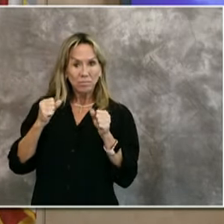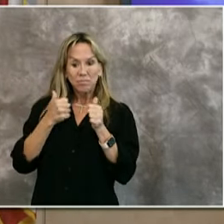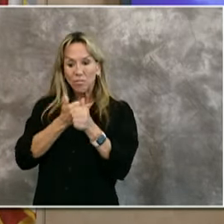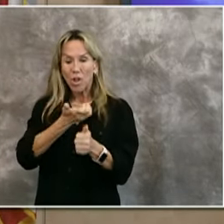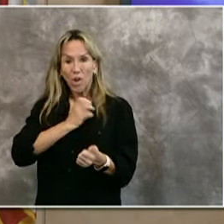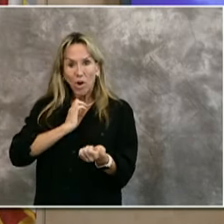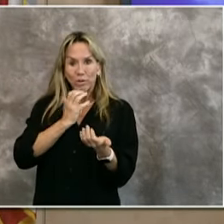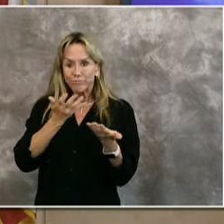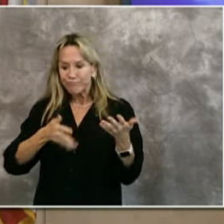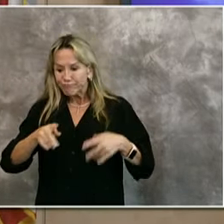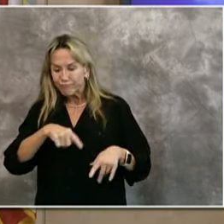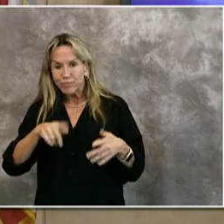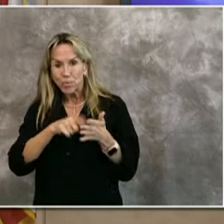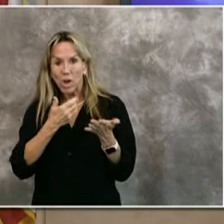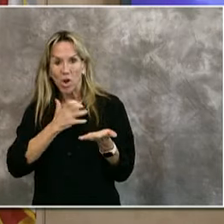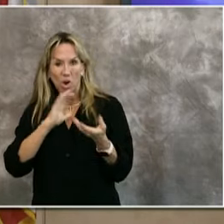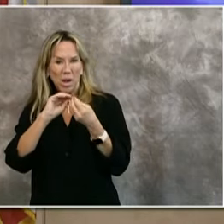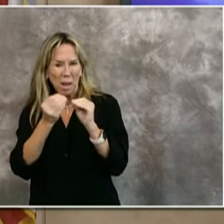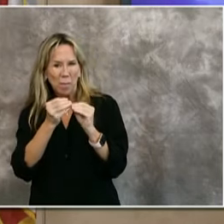Wooten's going to respond to that question.